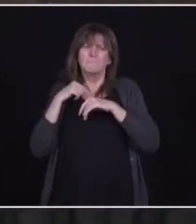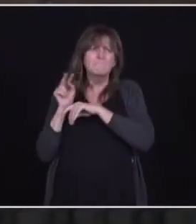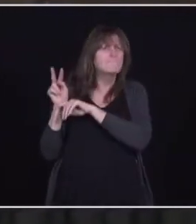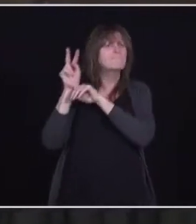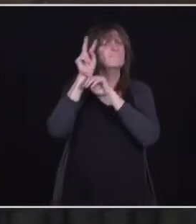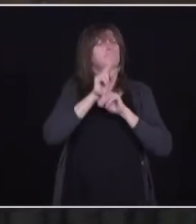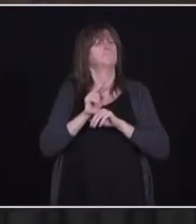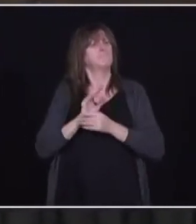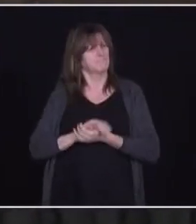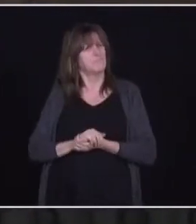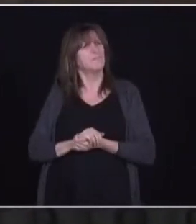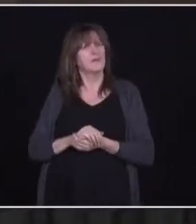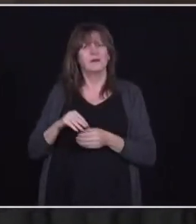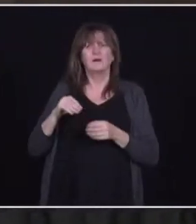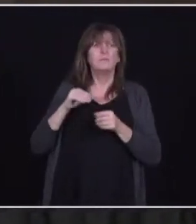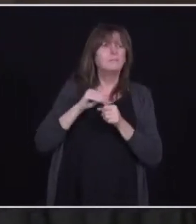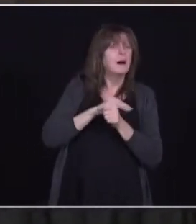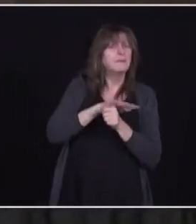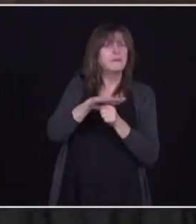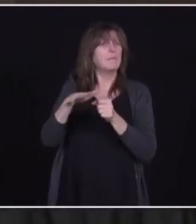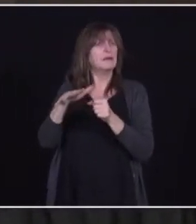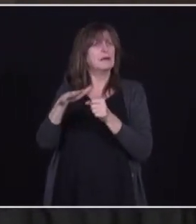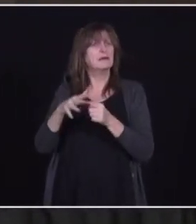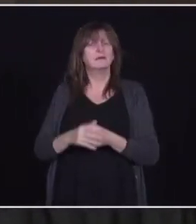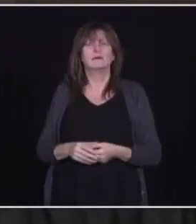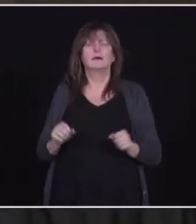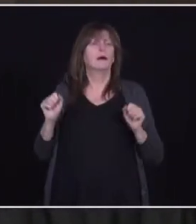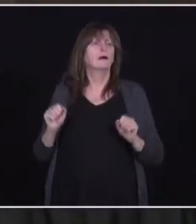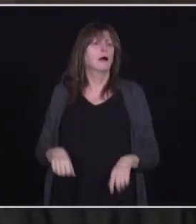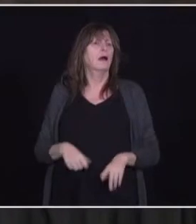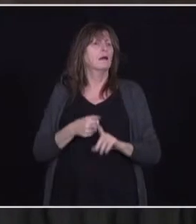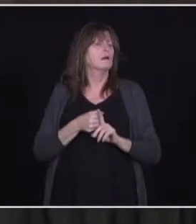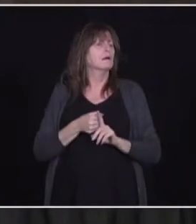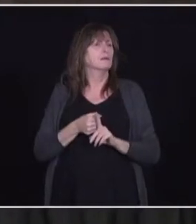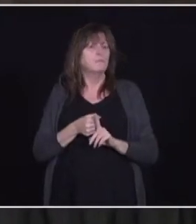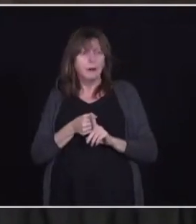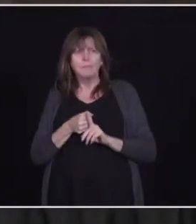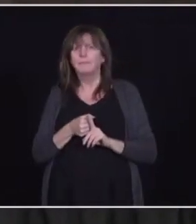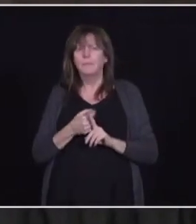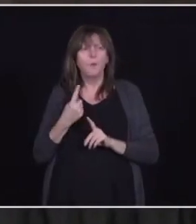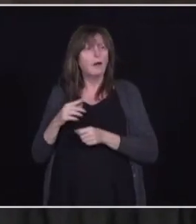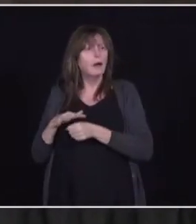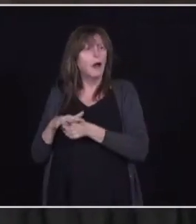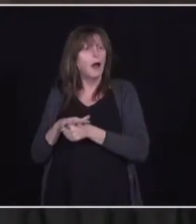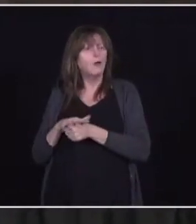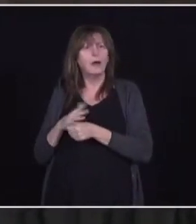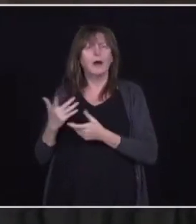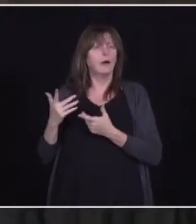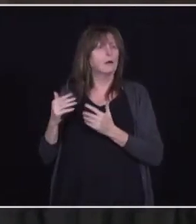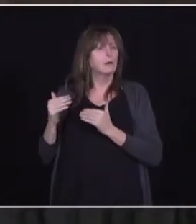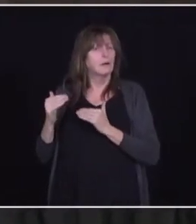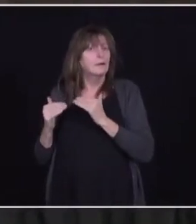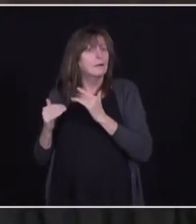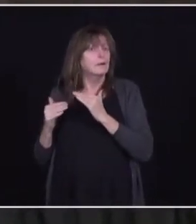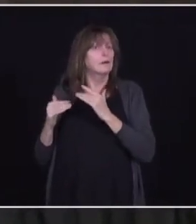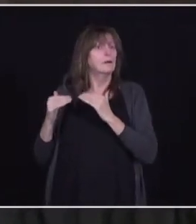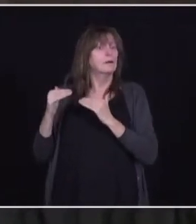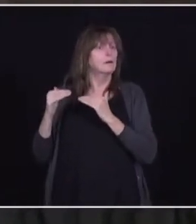is all of a sudden, because we are in a precarious situation with the R level being at about 1.1, that it can